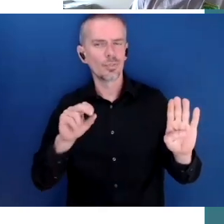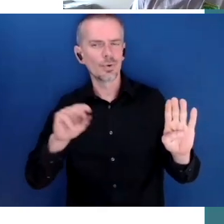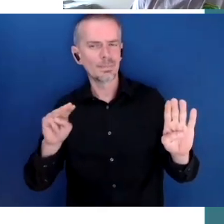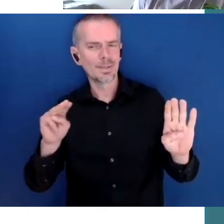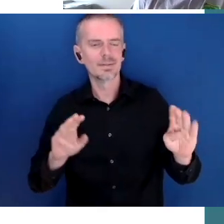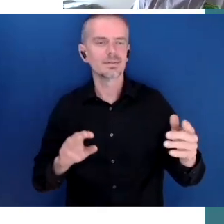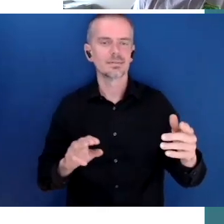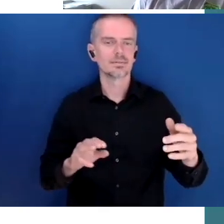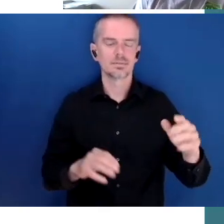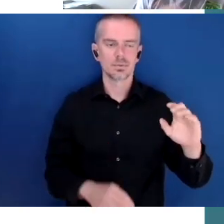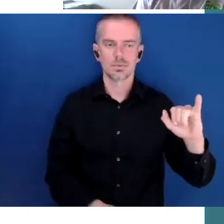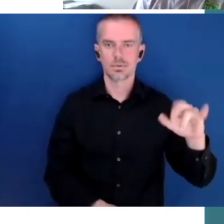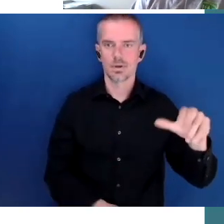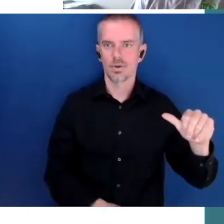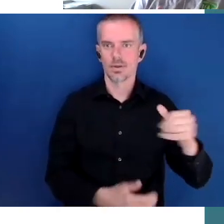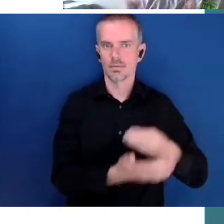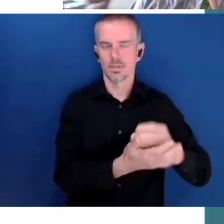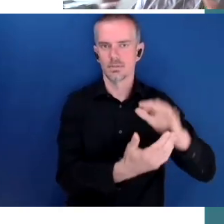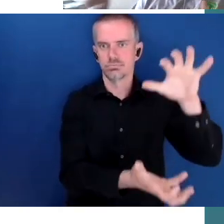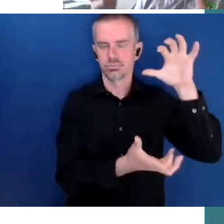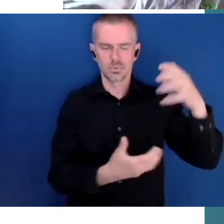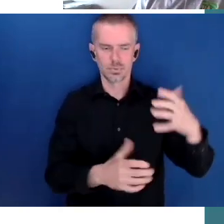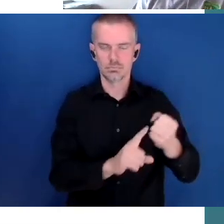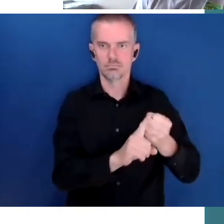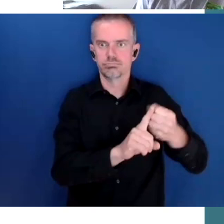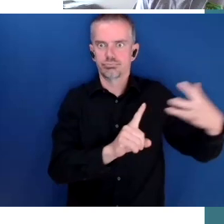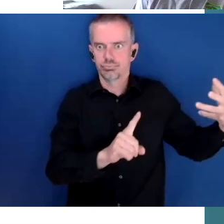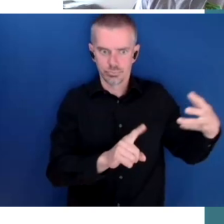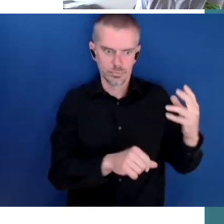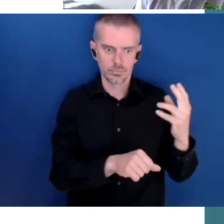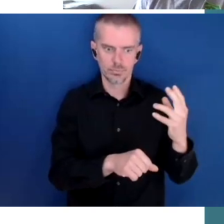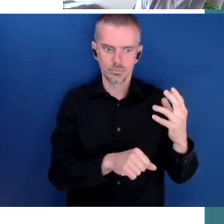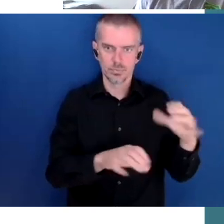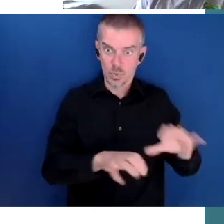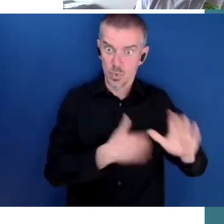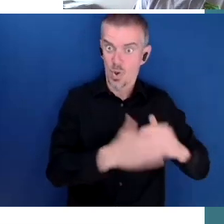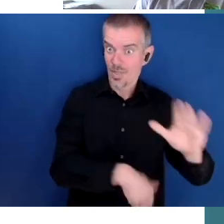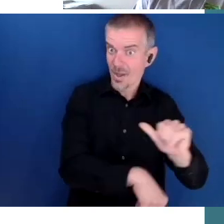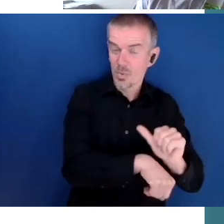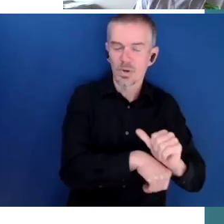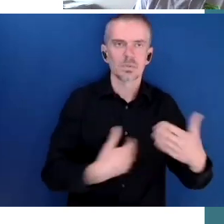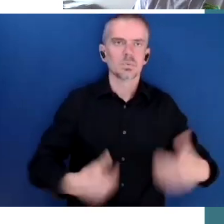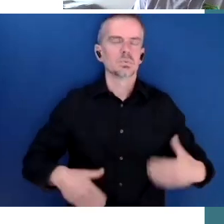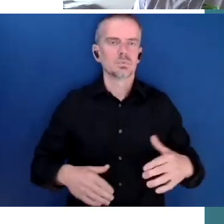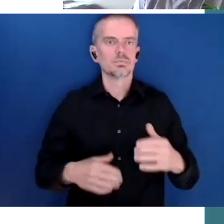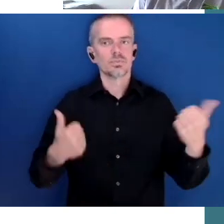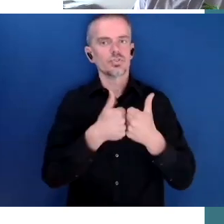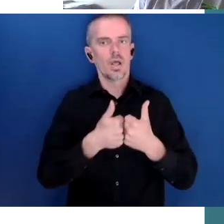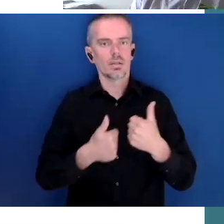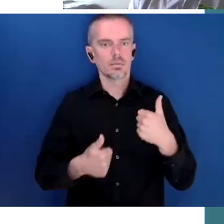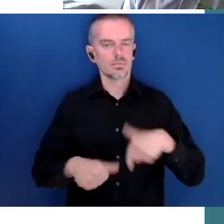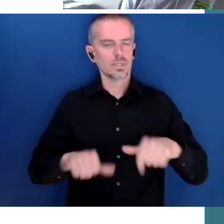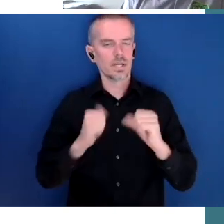kind of Inflation Reduction Act. And so just expanding to do that supplemental work has been a big challenge for the